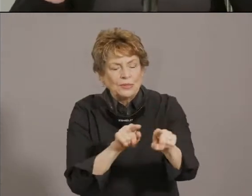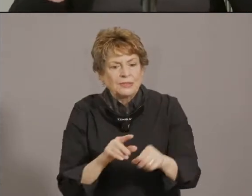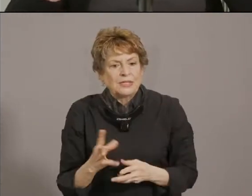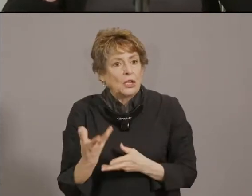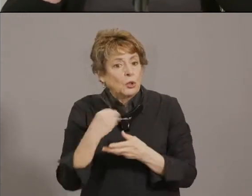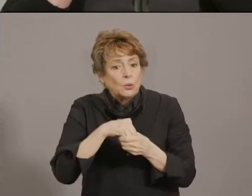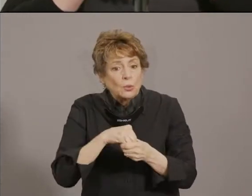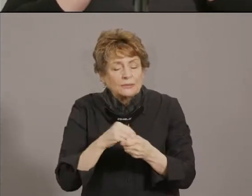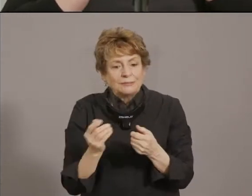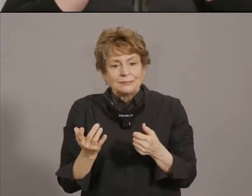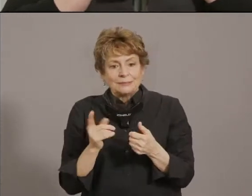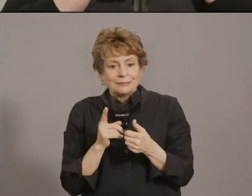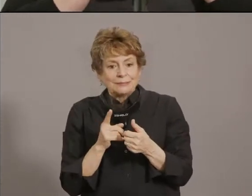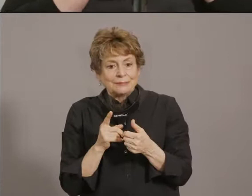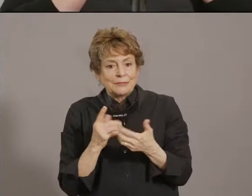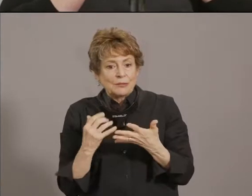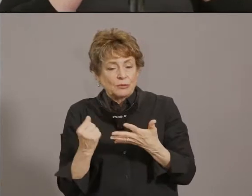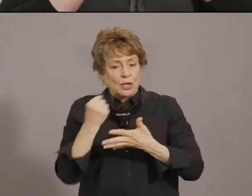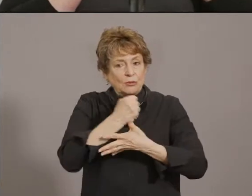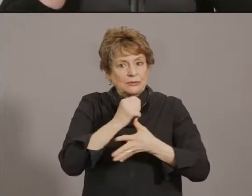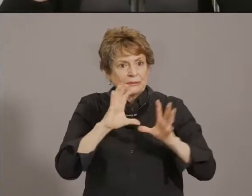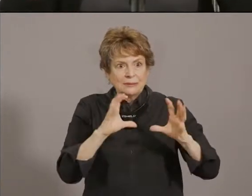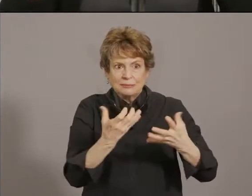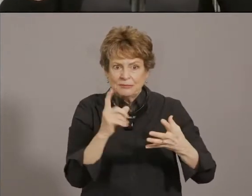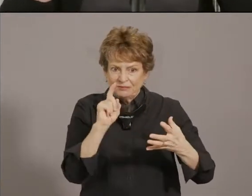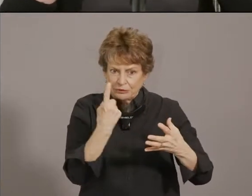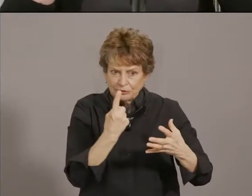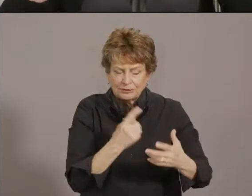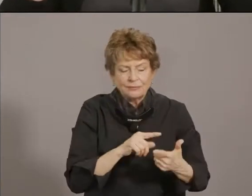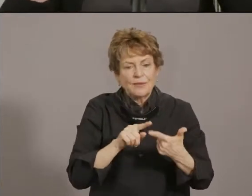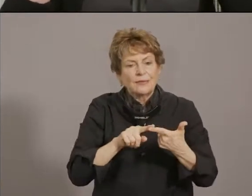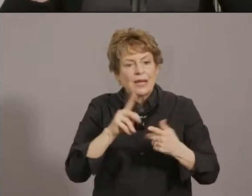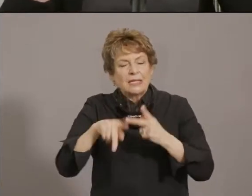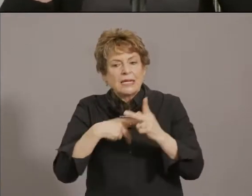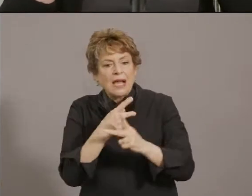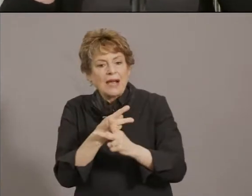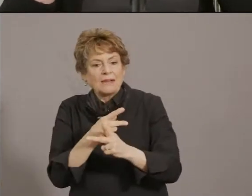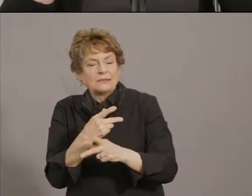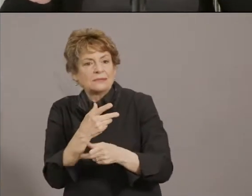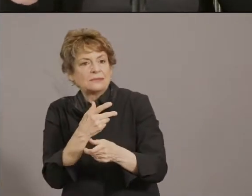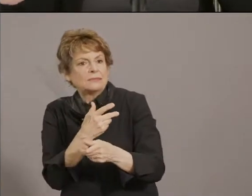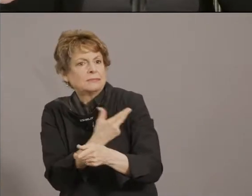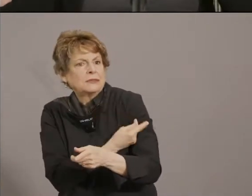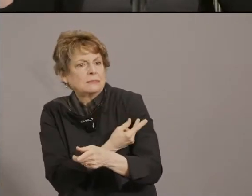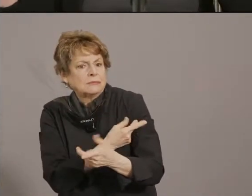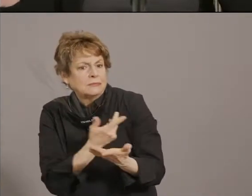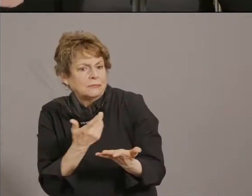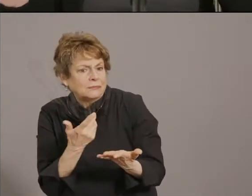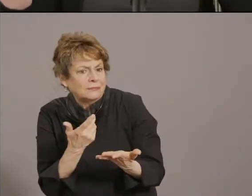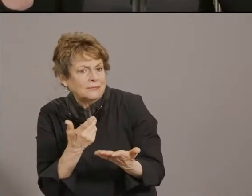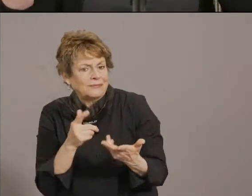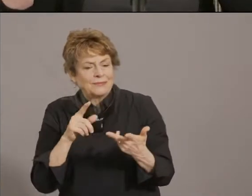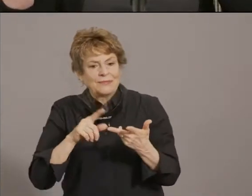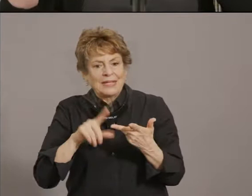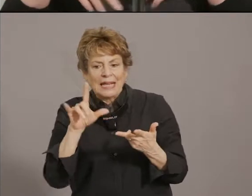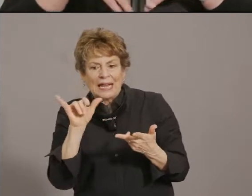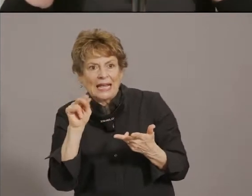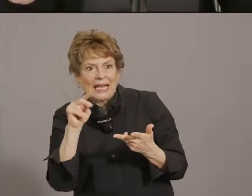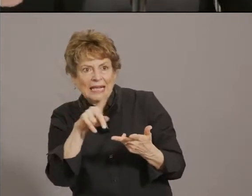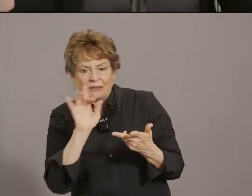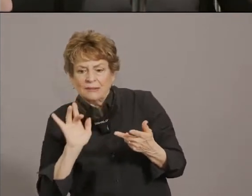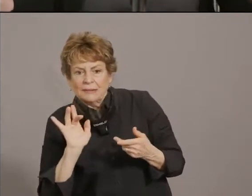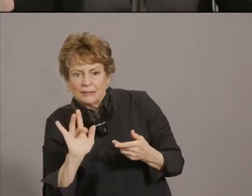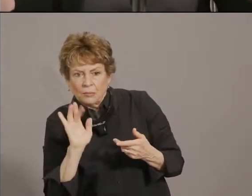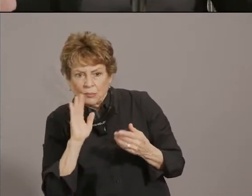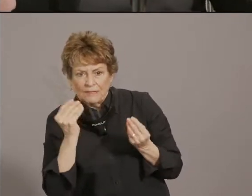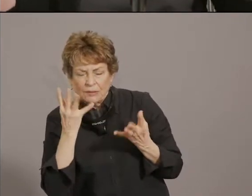type of vaccine offer. It actually has links if they are not using the state's registration site.